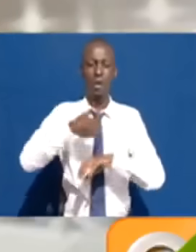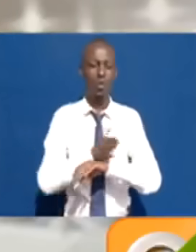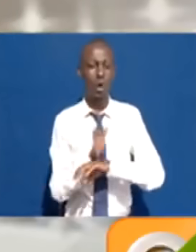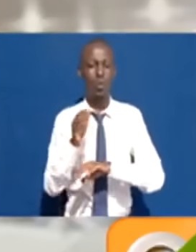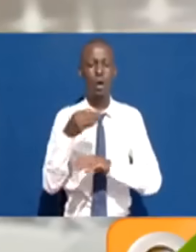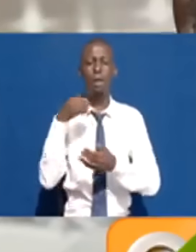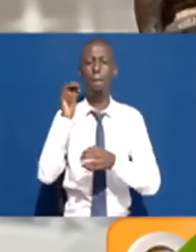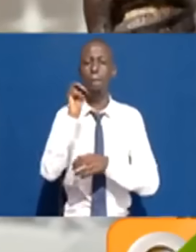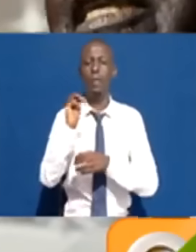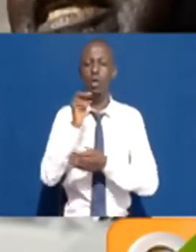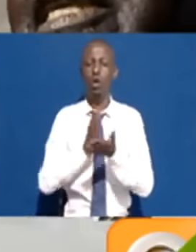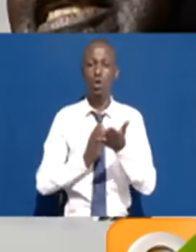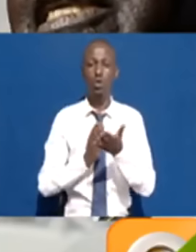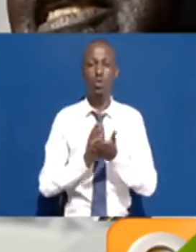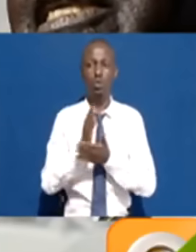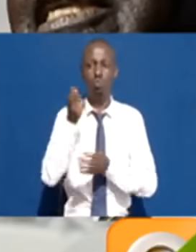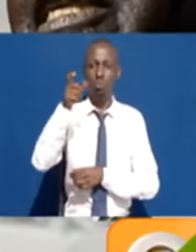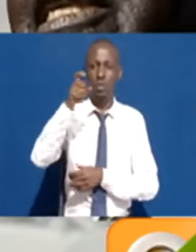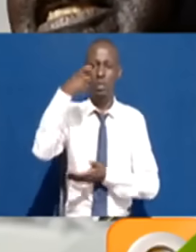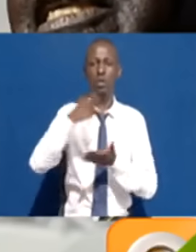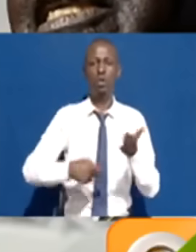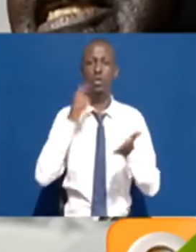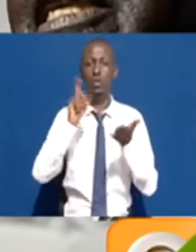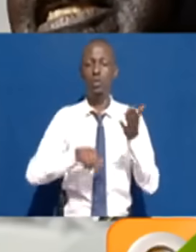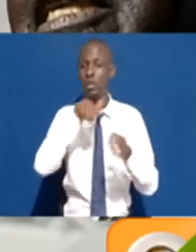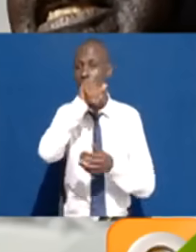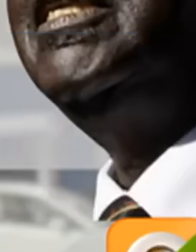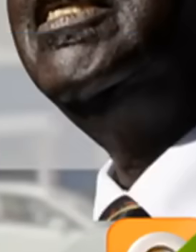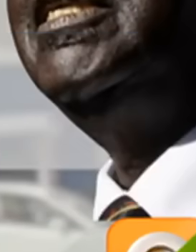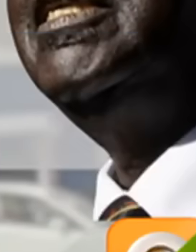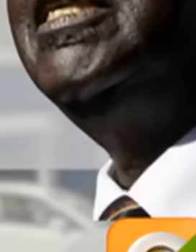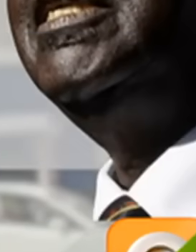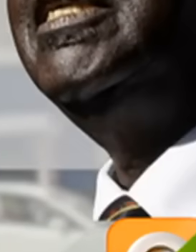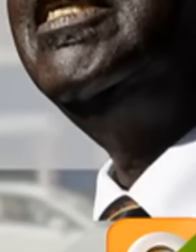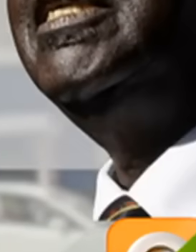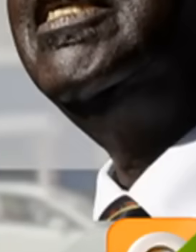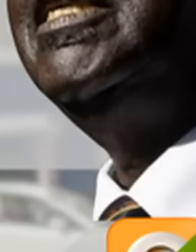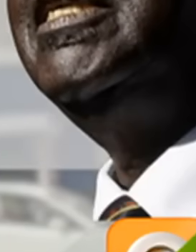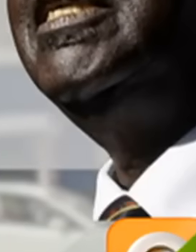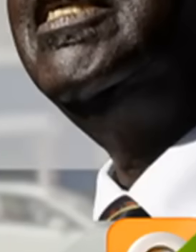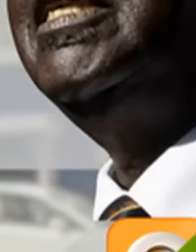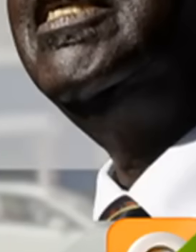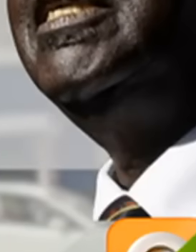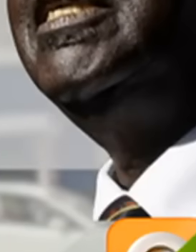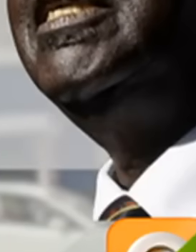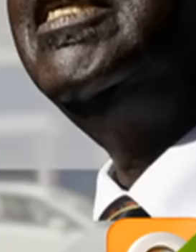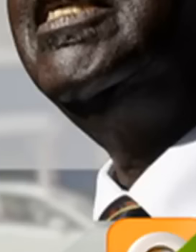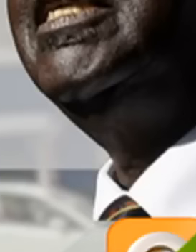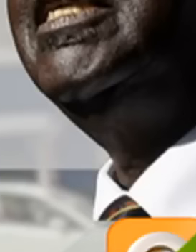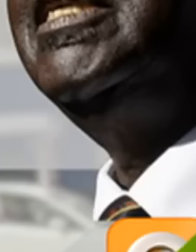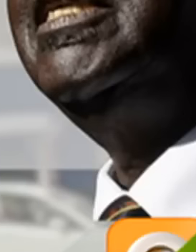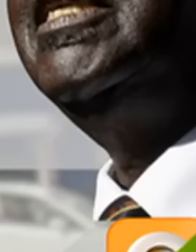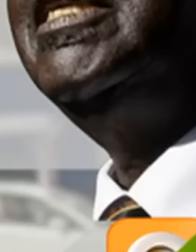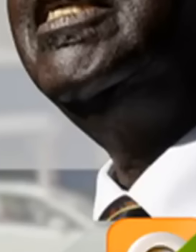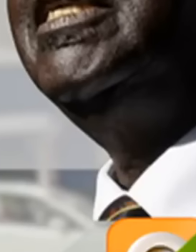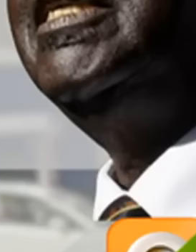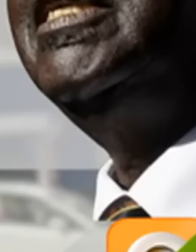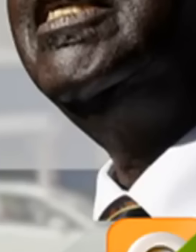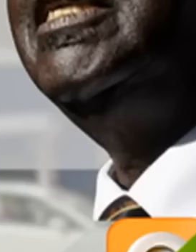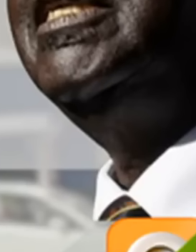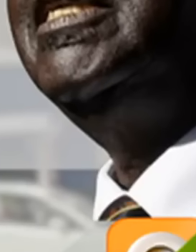charges. According to Odinga, the money meant for payment for oil sits in an escrow account in a local bank where